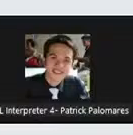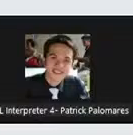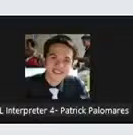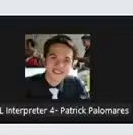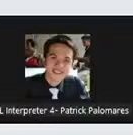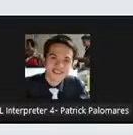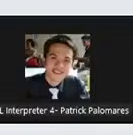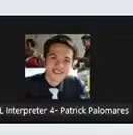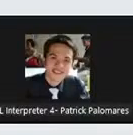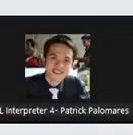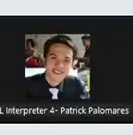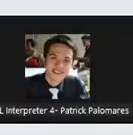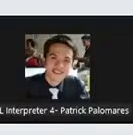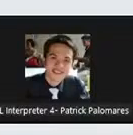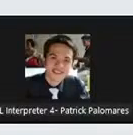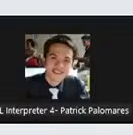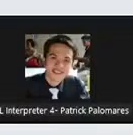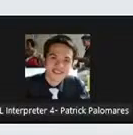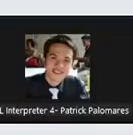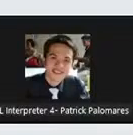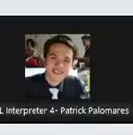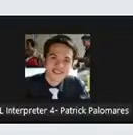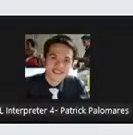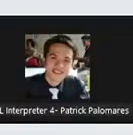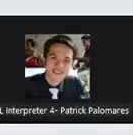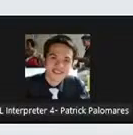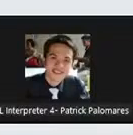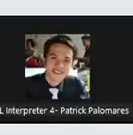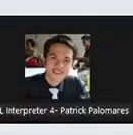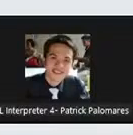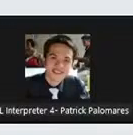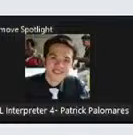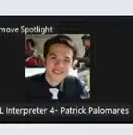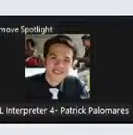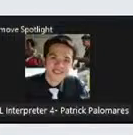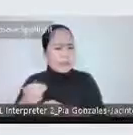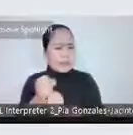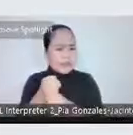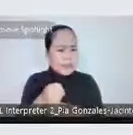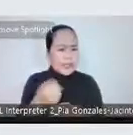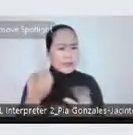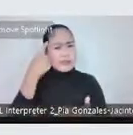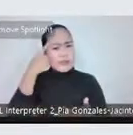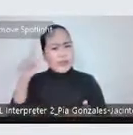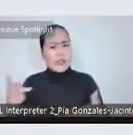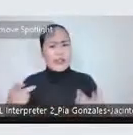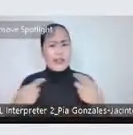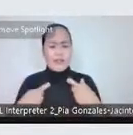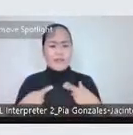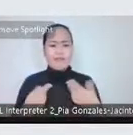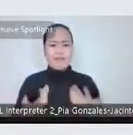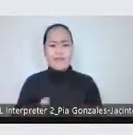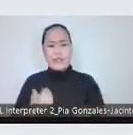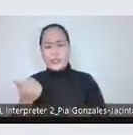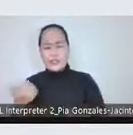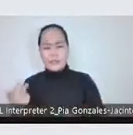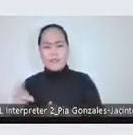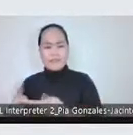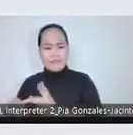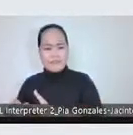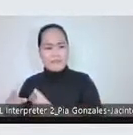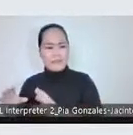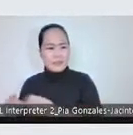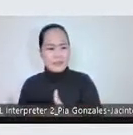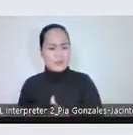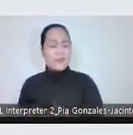the most recent studies on Filipino heritage made by our researchers and partners from other institutions. I